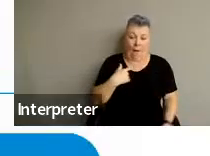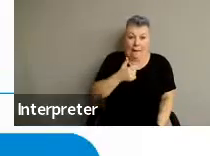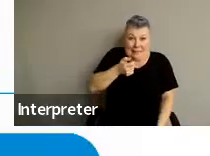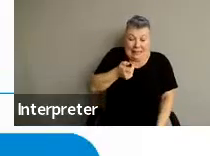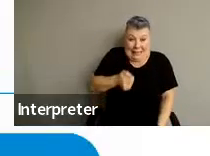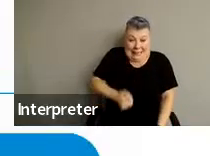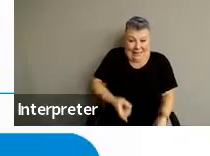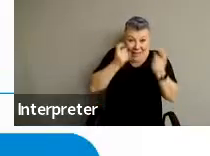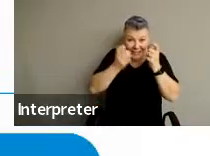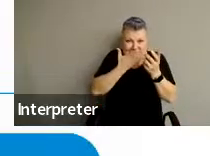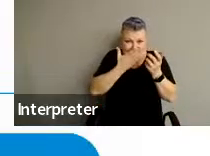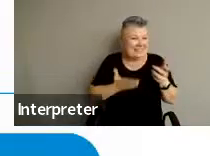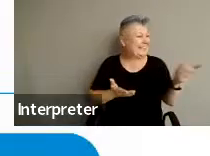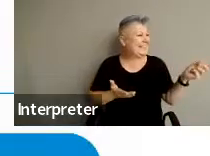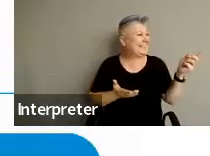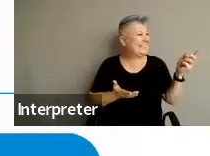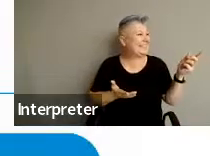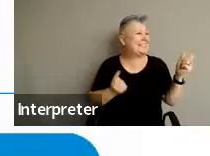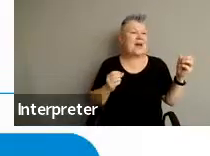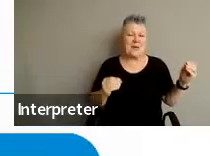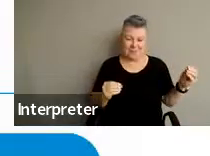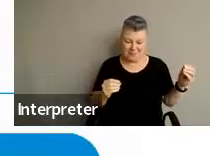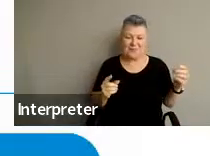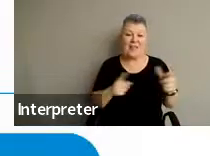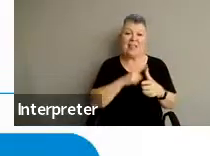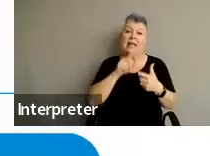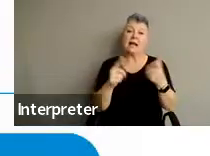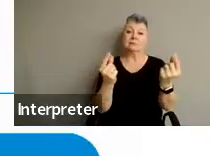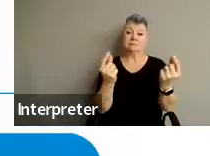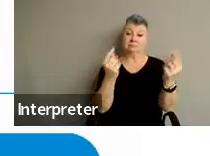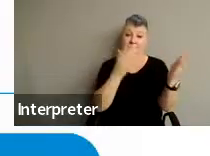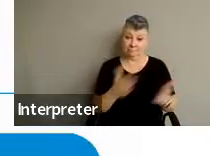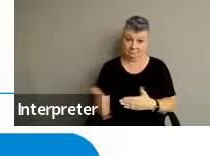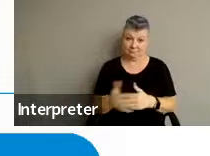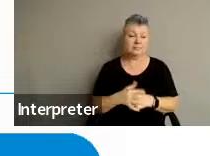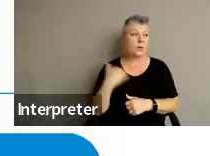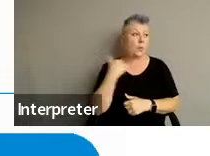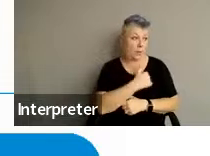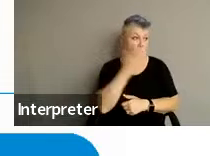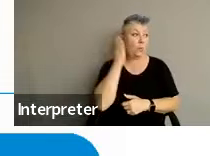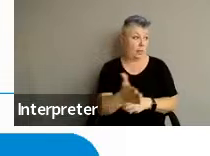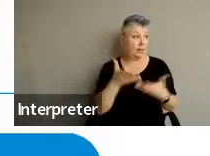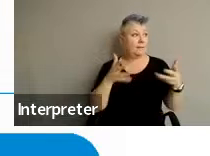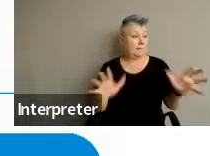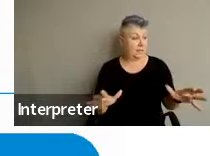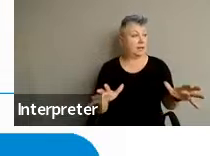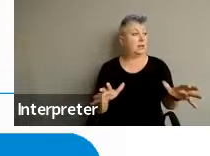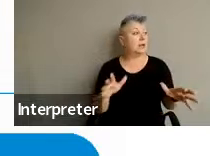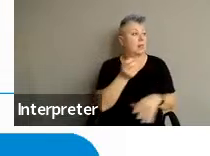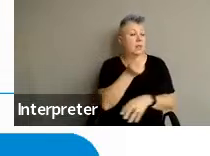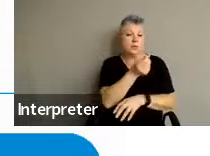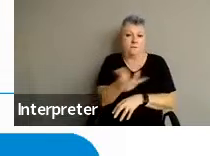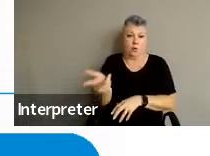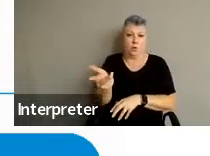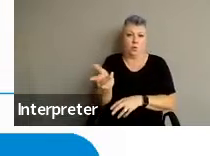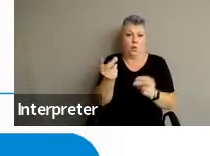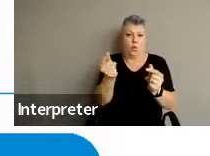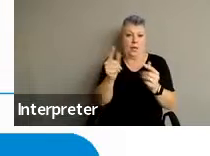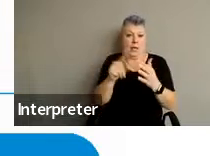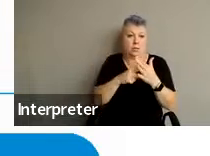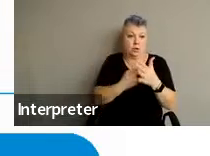There we go. Next steps. So next steps is we are going to complete those few quick start